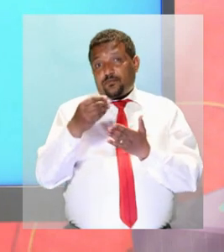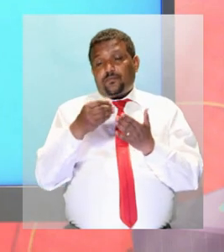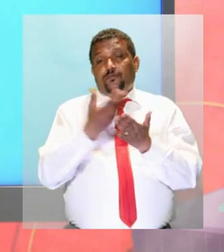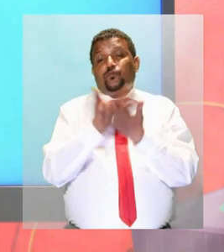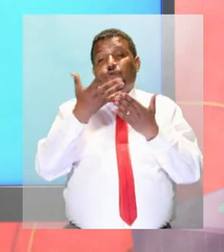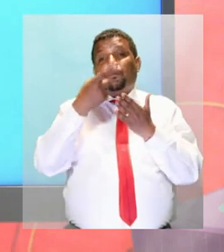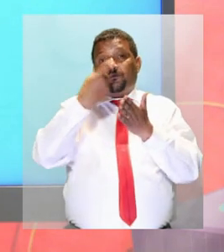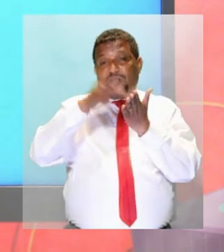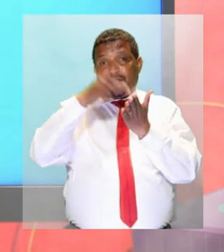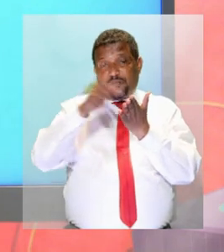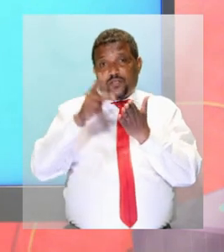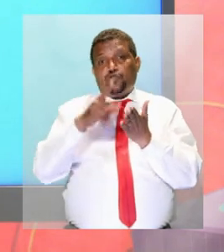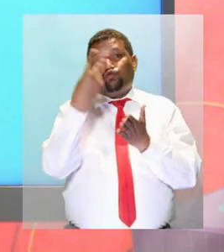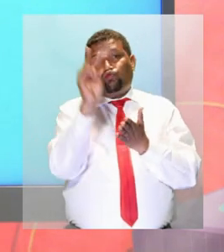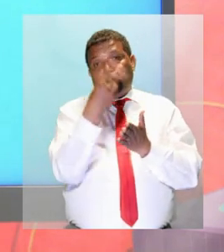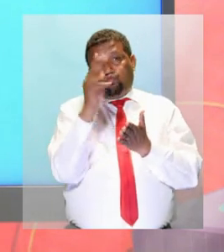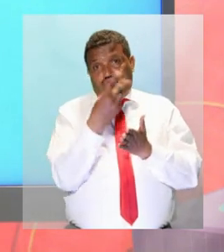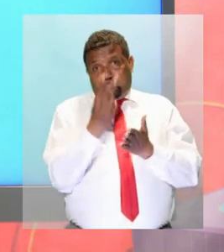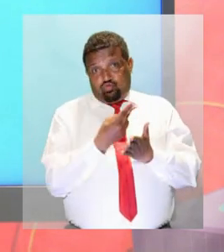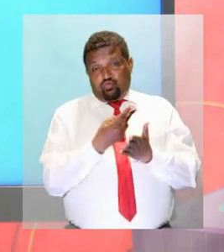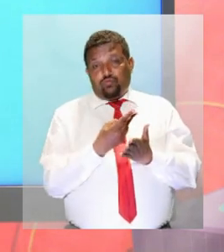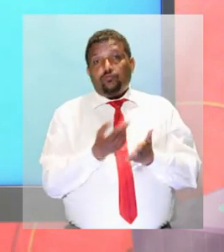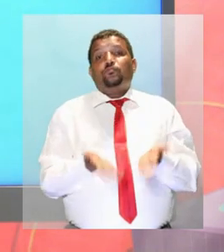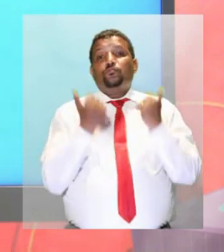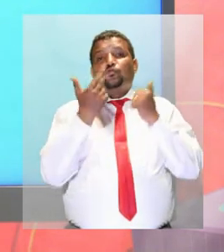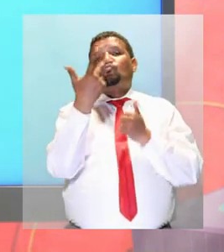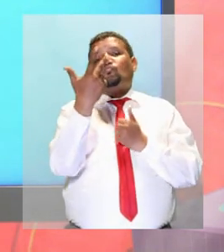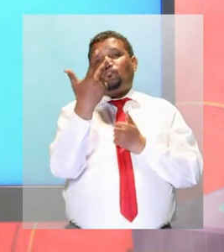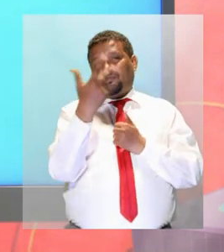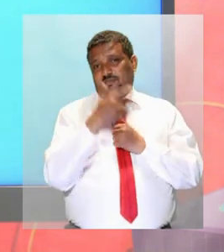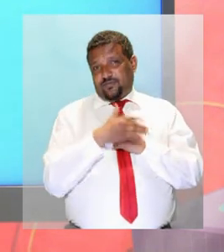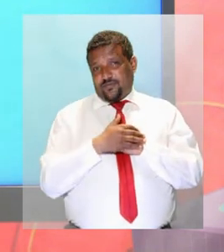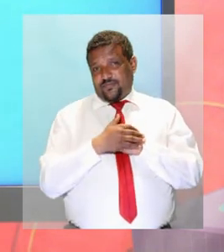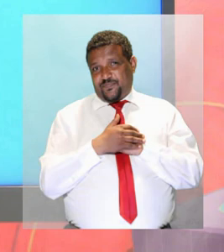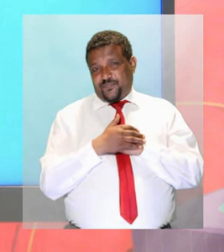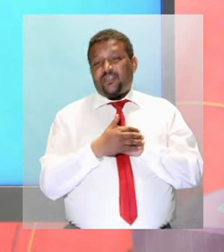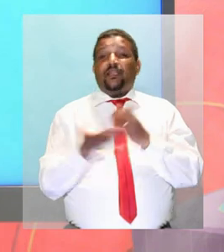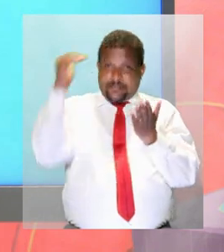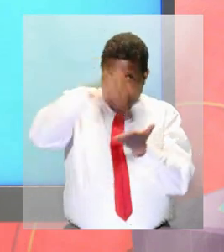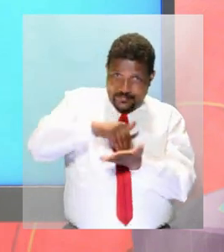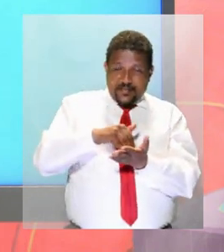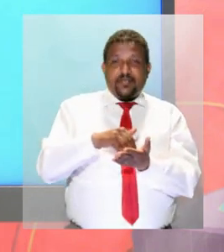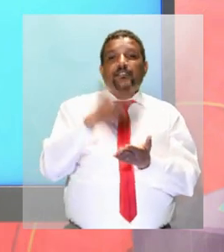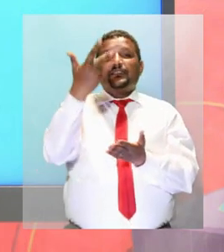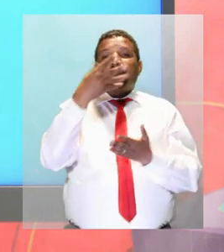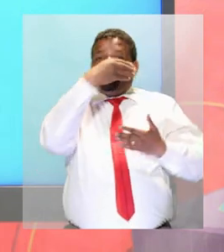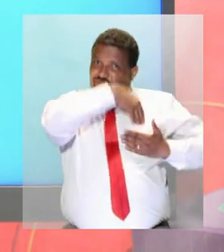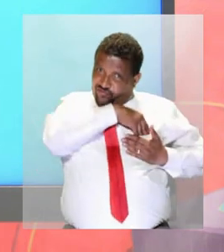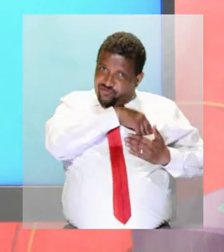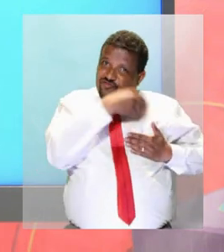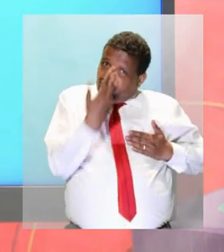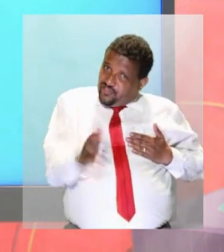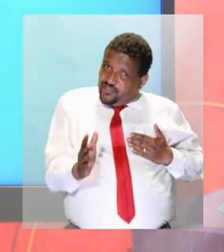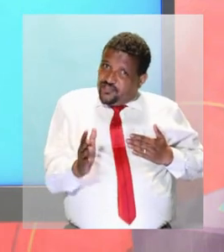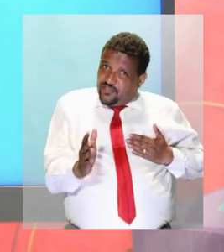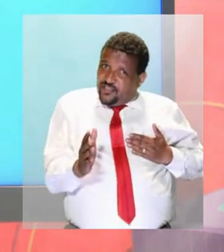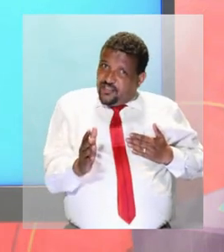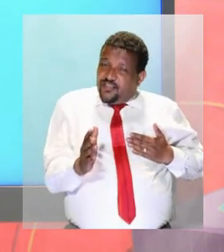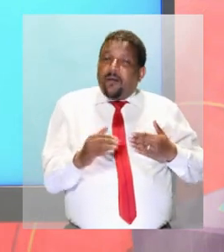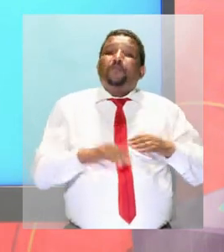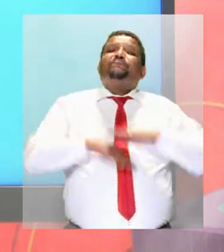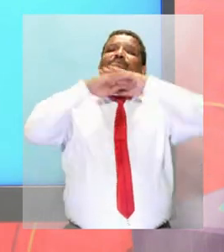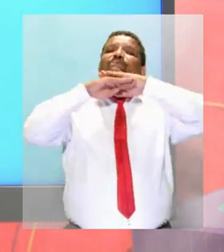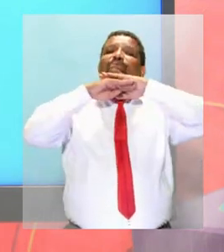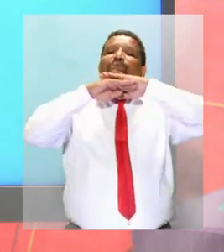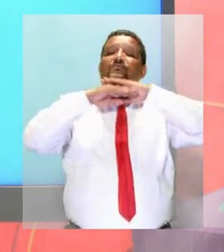is 2 ver, and she left with 3 ver. Again, by putting 3 ver in her pocket, she cannot get the maximum